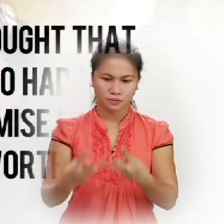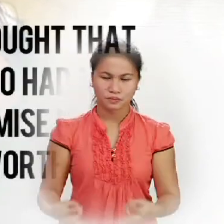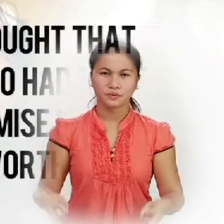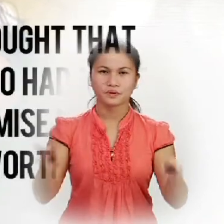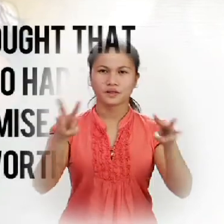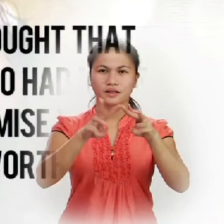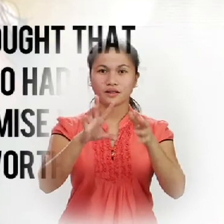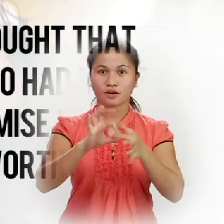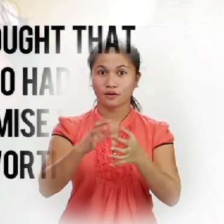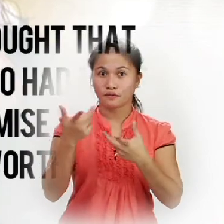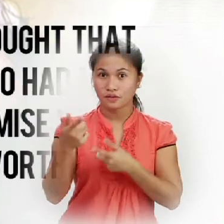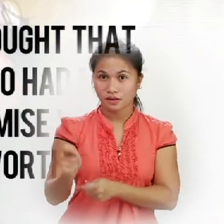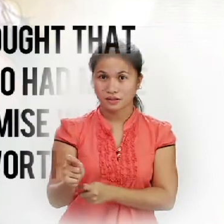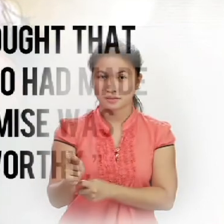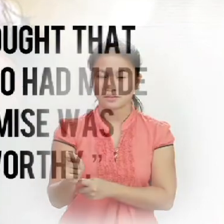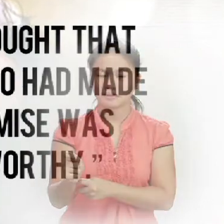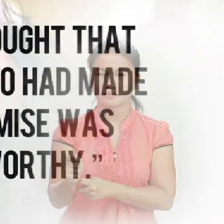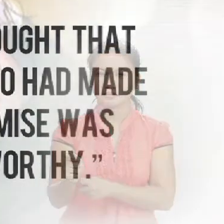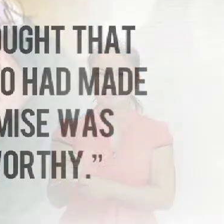of trust.